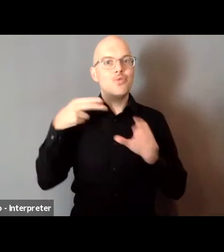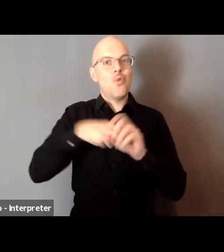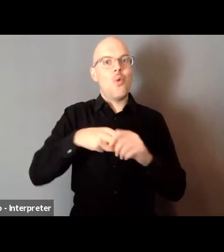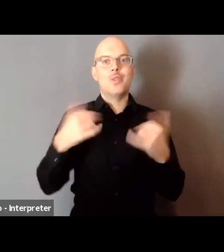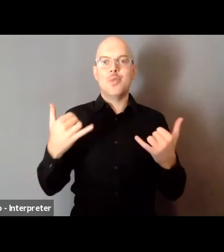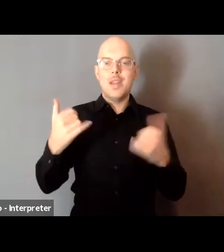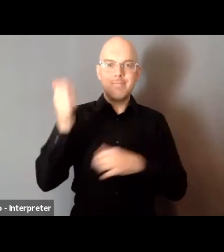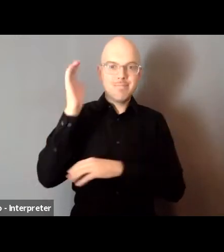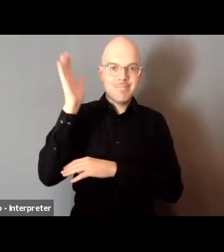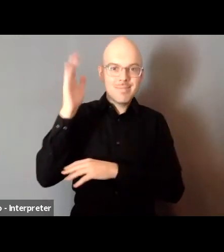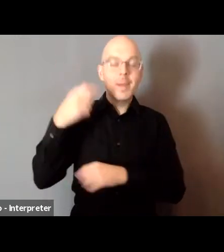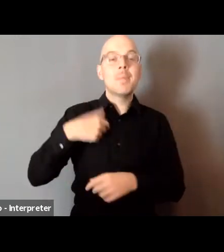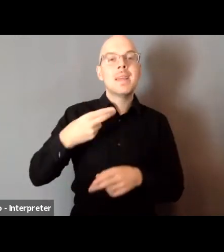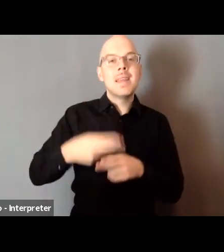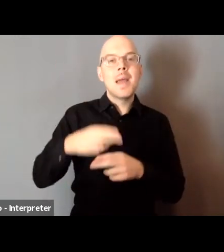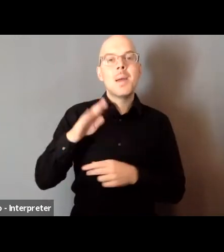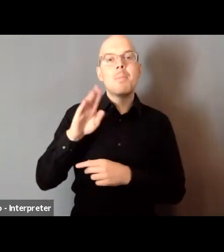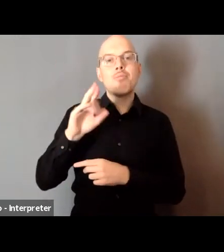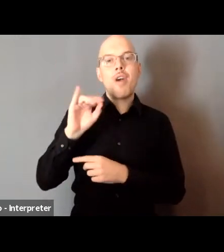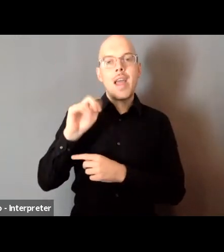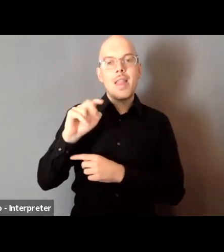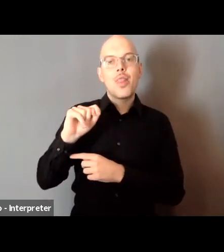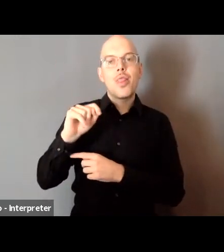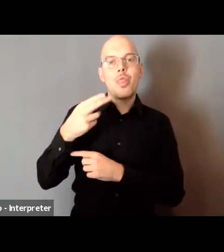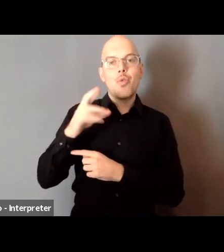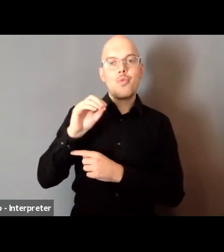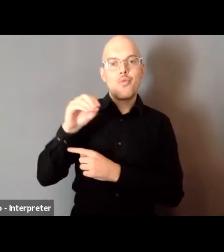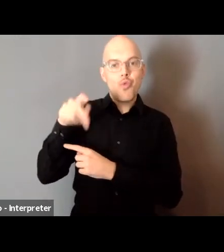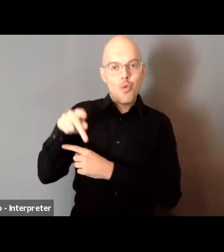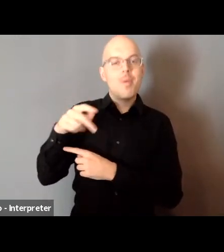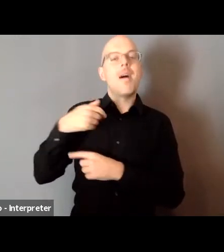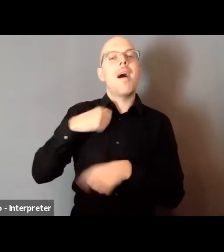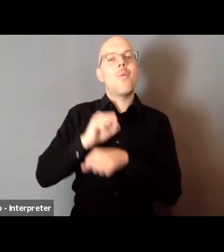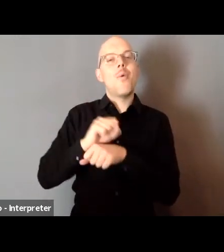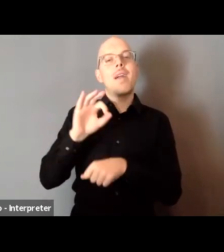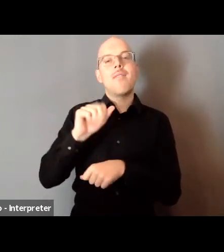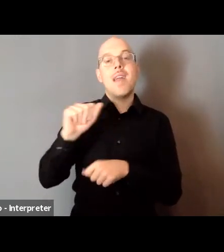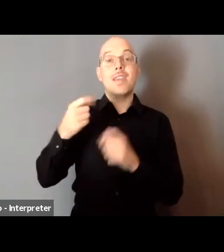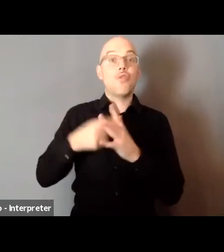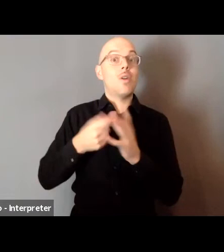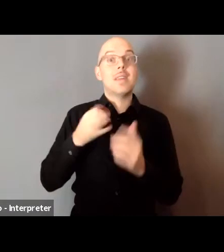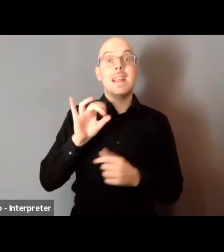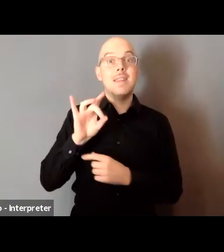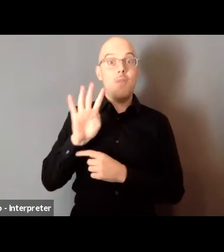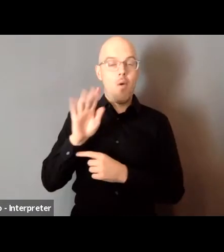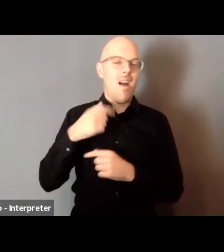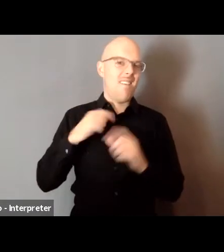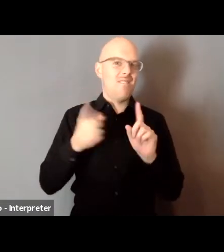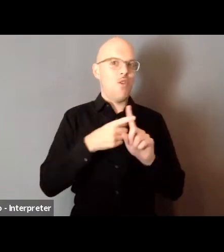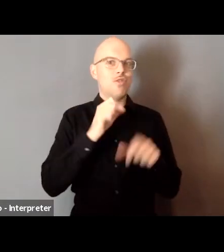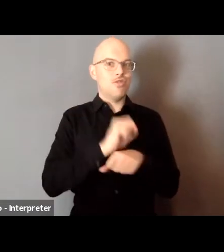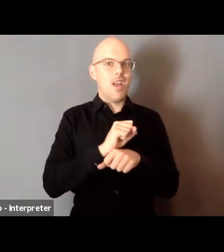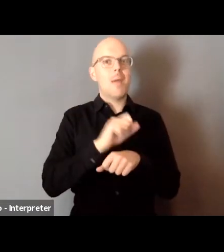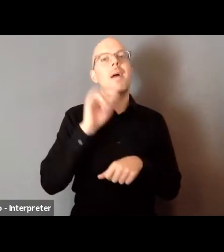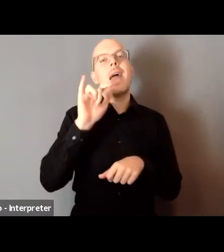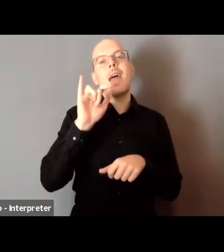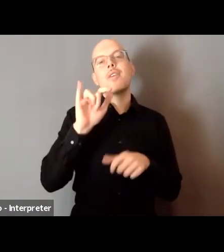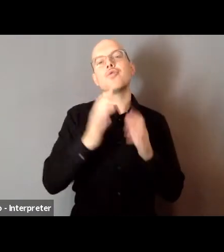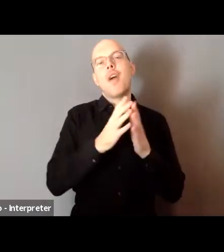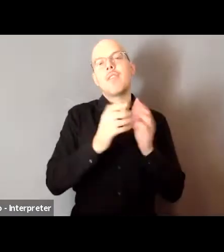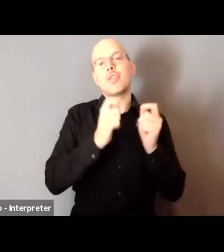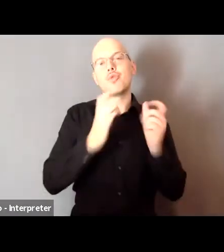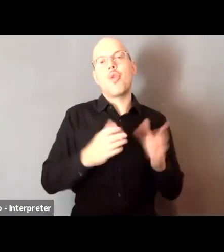Brian Troop, and I've been with the FAA since 1984, starting out as an air traffic controller in Texas. Our new